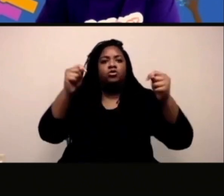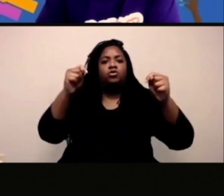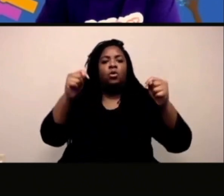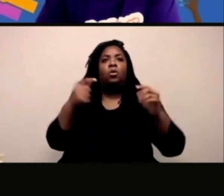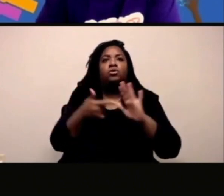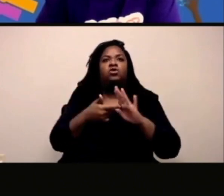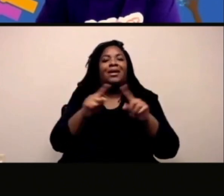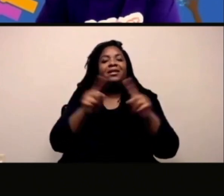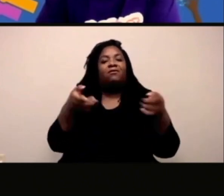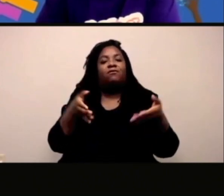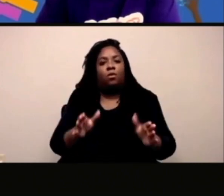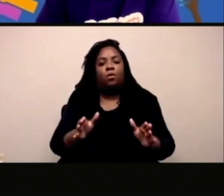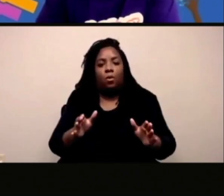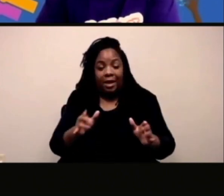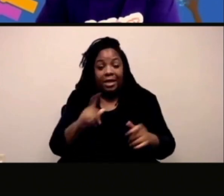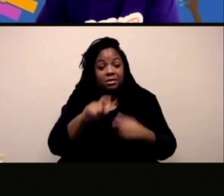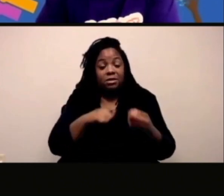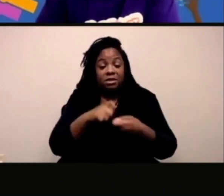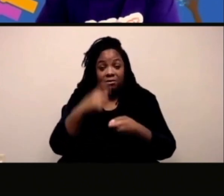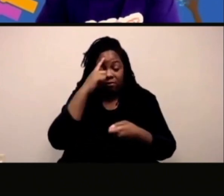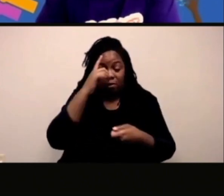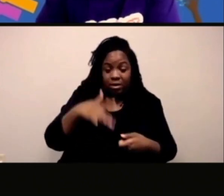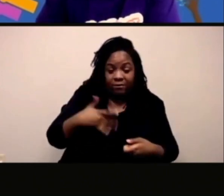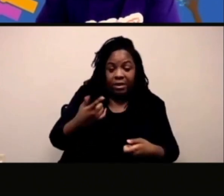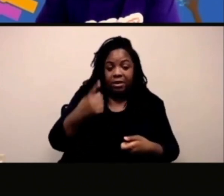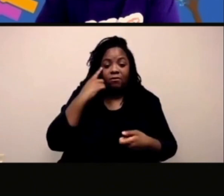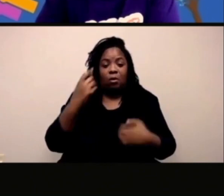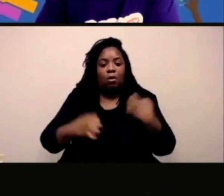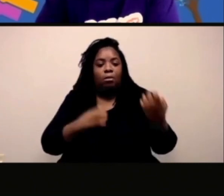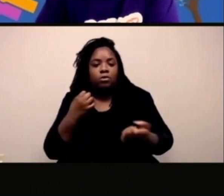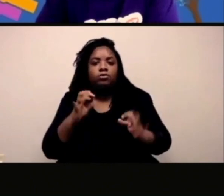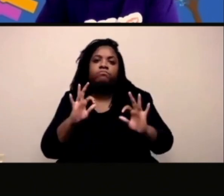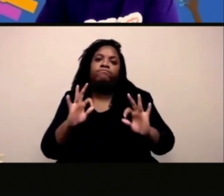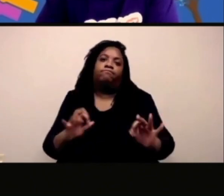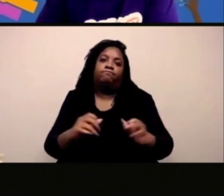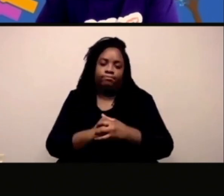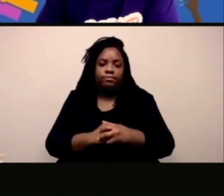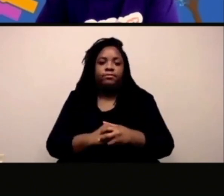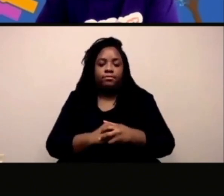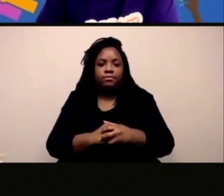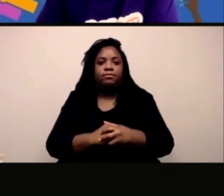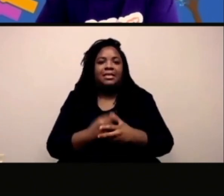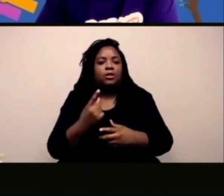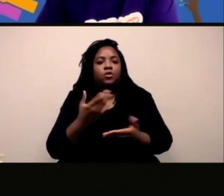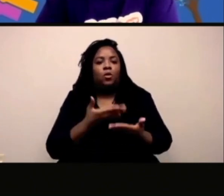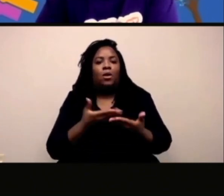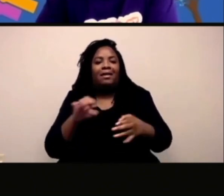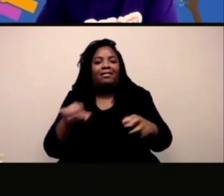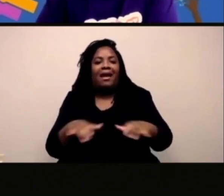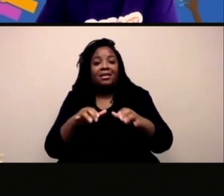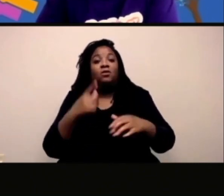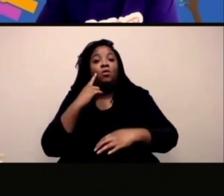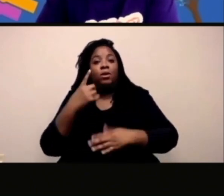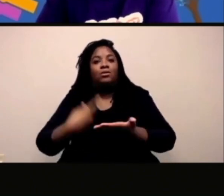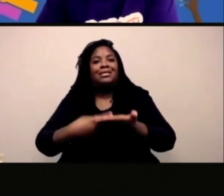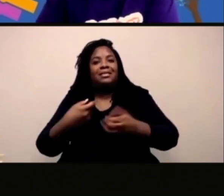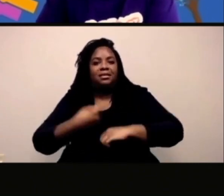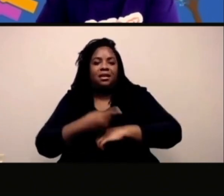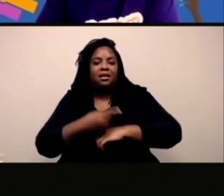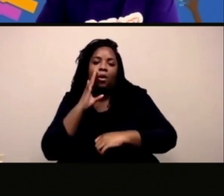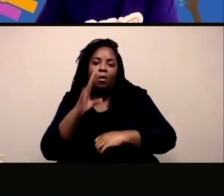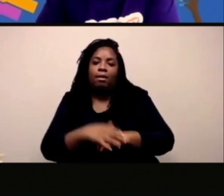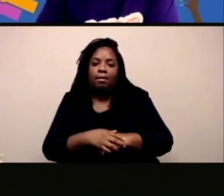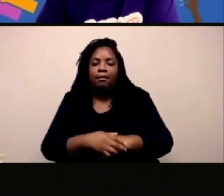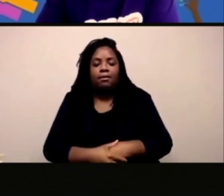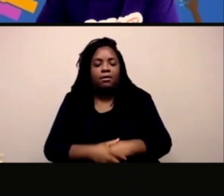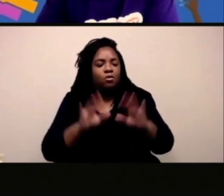way, specifically for like a feelings or emotions word. That's great. And that's actually one of the activities that we're going to talk a little bit about today. So